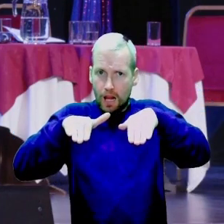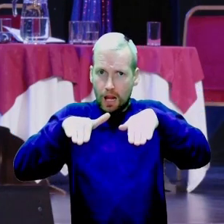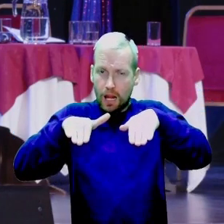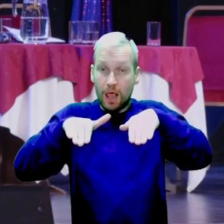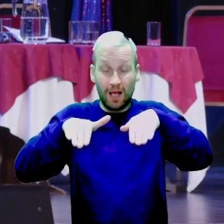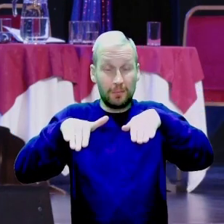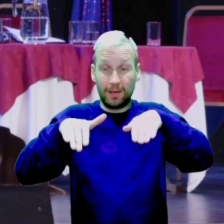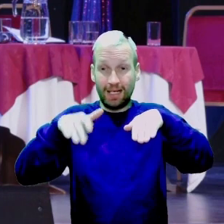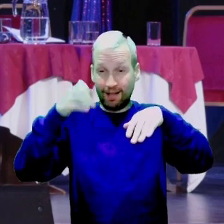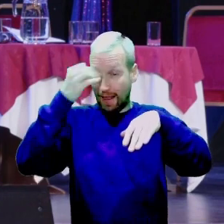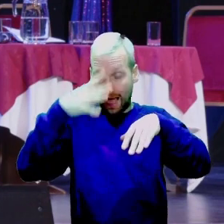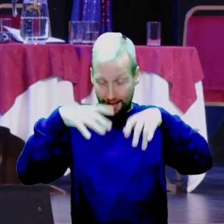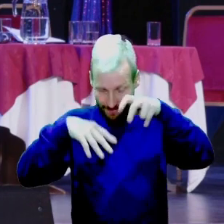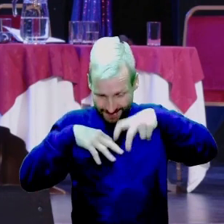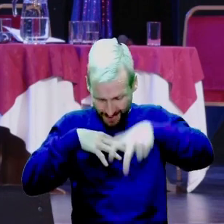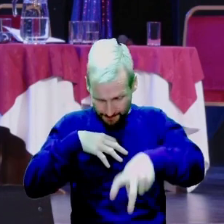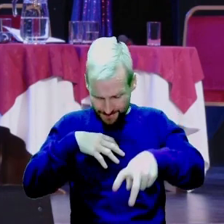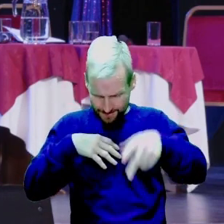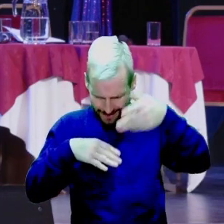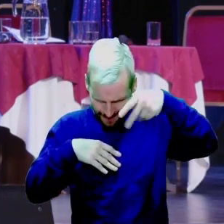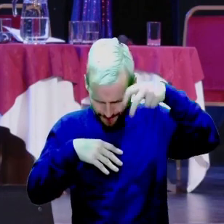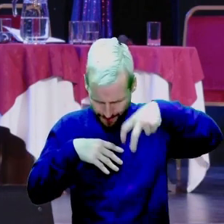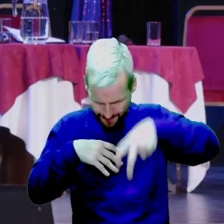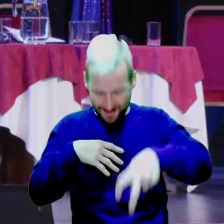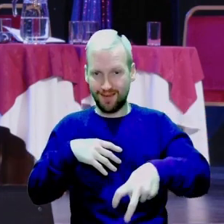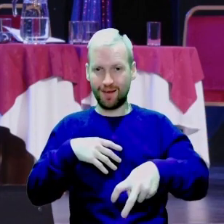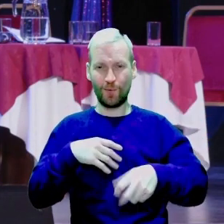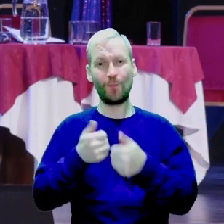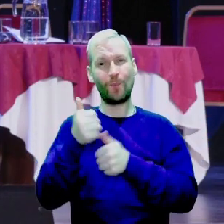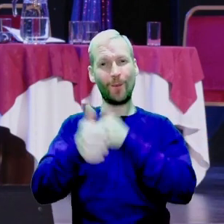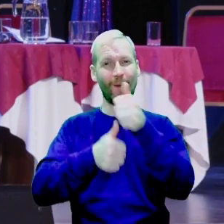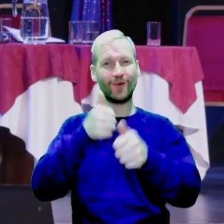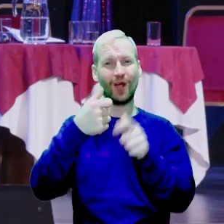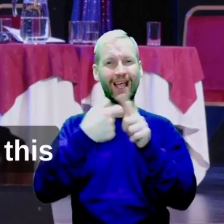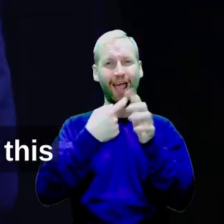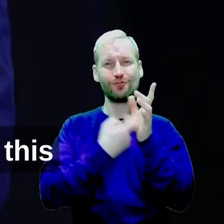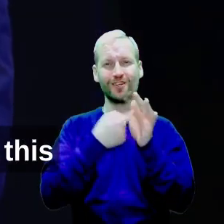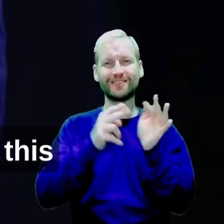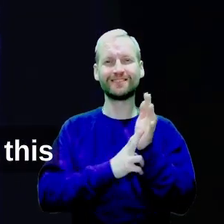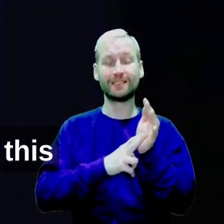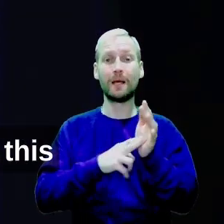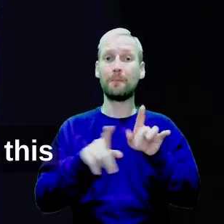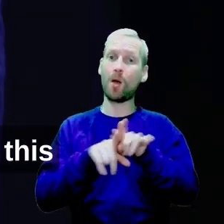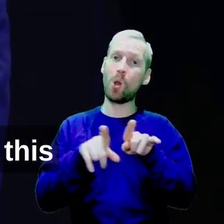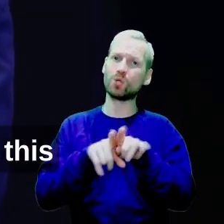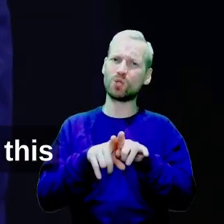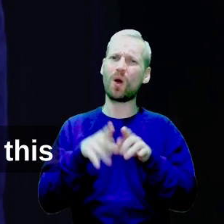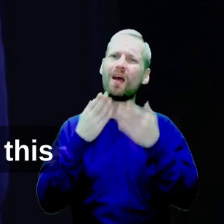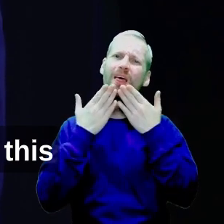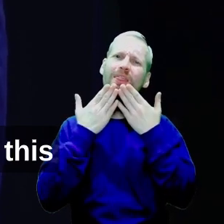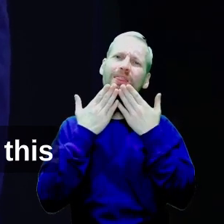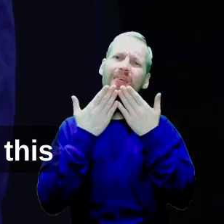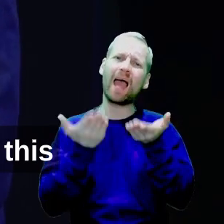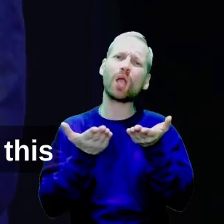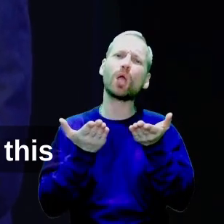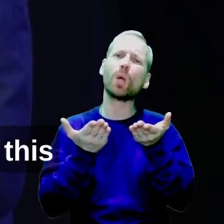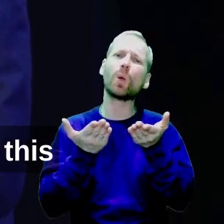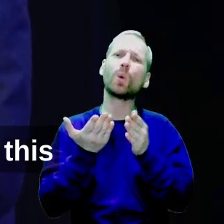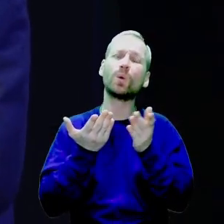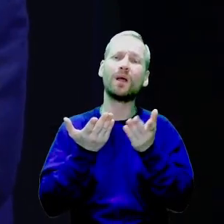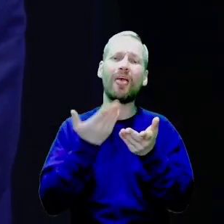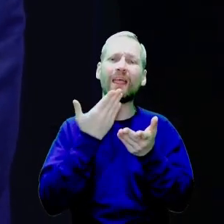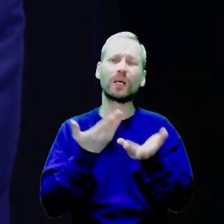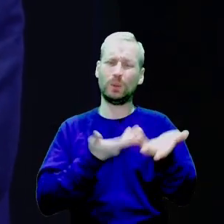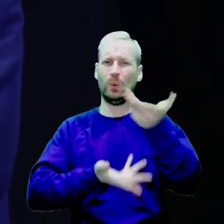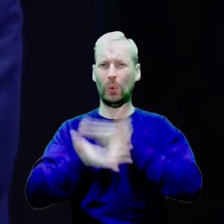light at all on the steps. So negotiating the stairs, well done, Karen. Thank you very much indeed. But also particularly thank you for telling us about